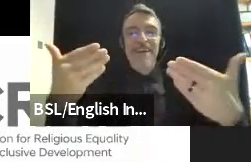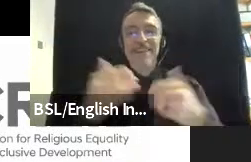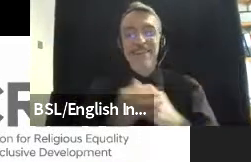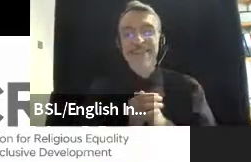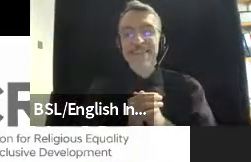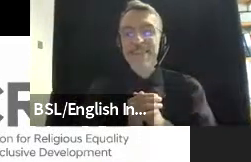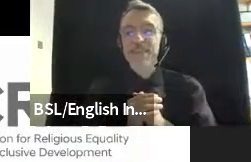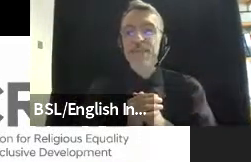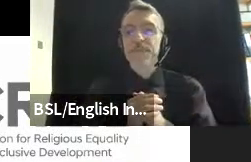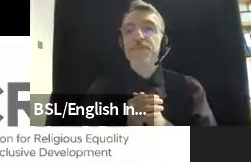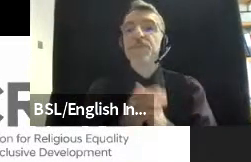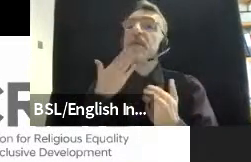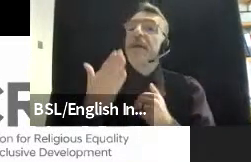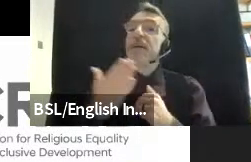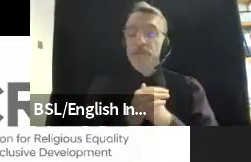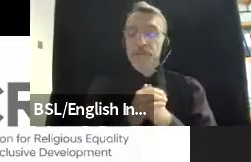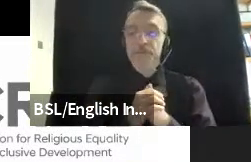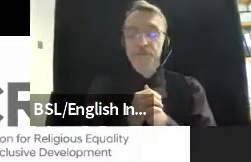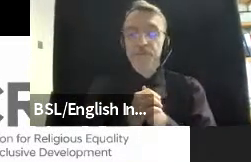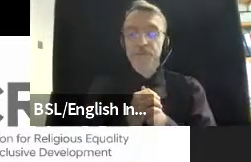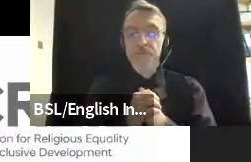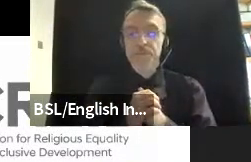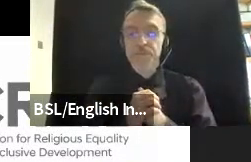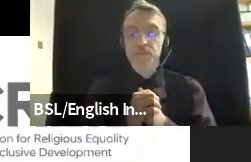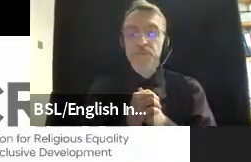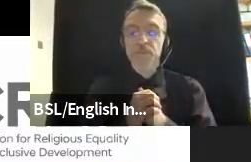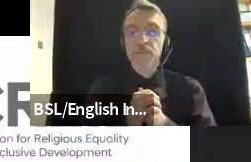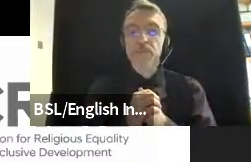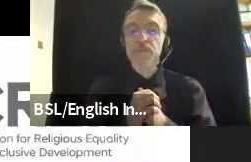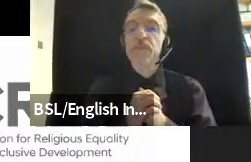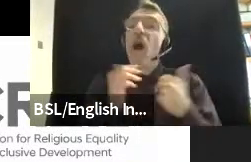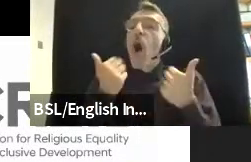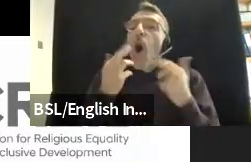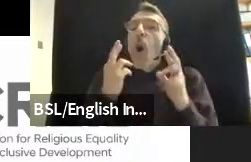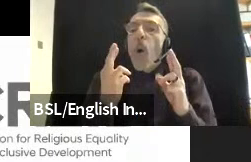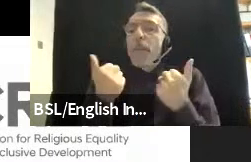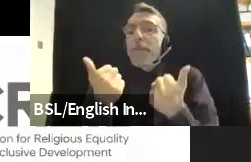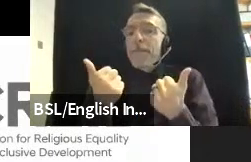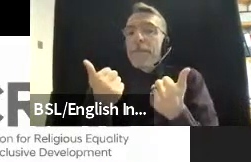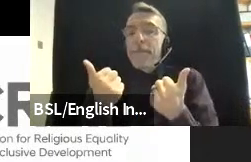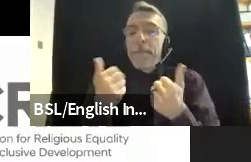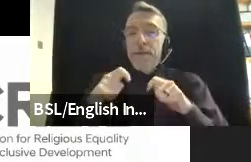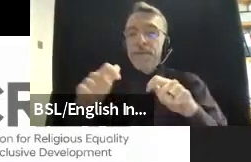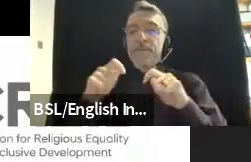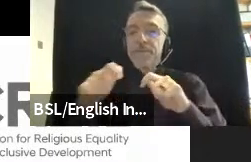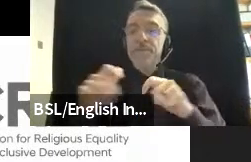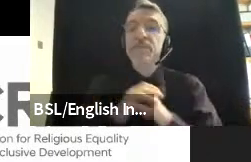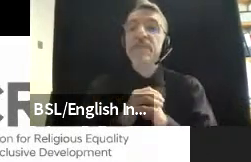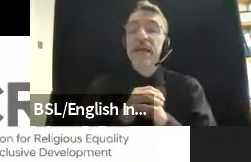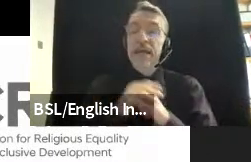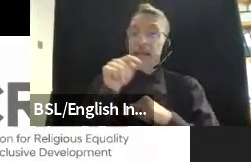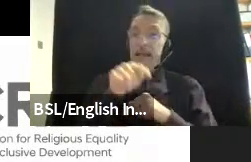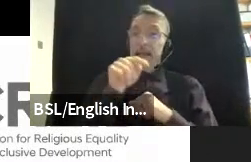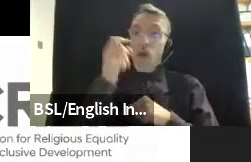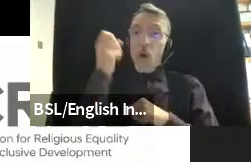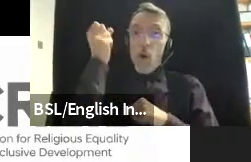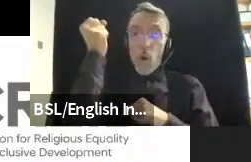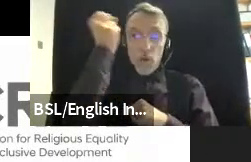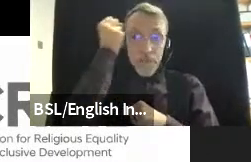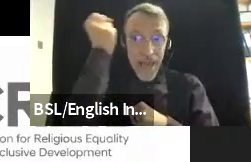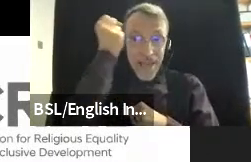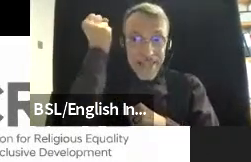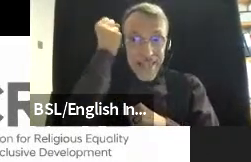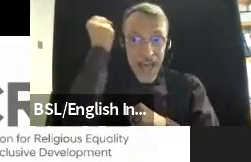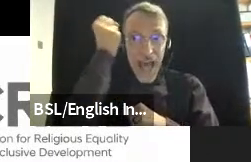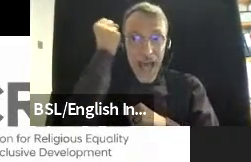rectified. Thank you. I hope it will be fine. Despite the fact that Uzbekistan